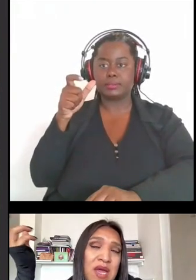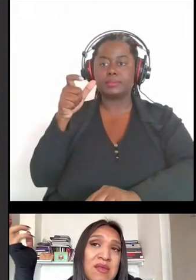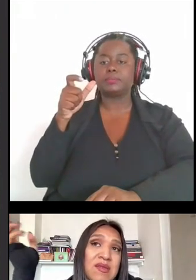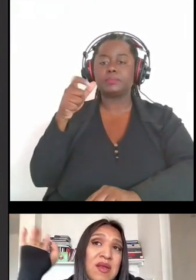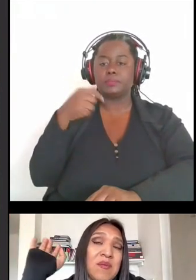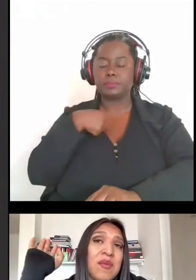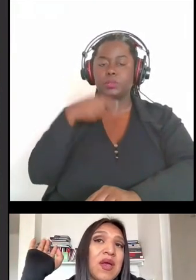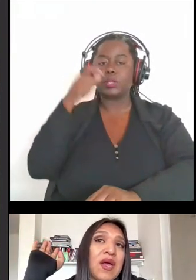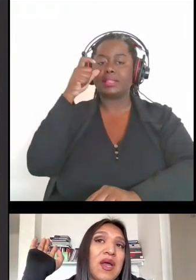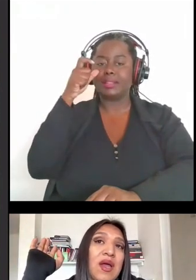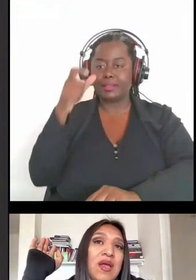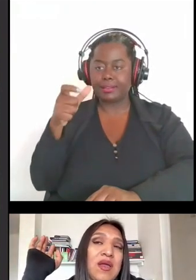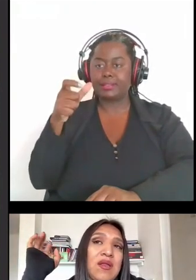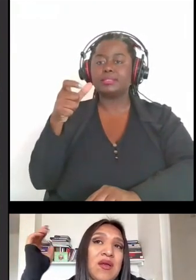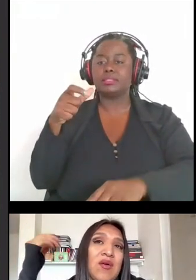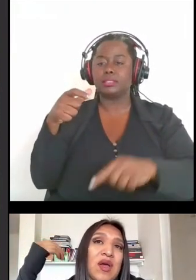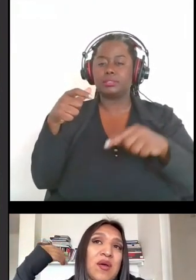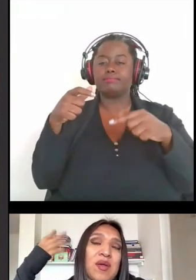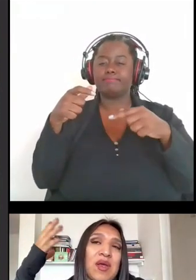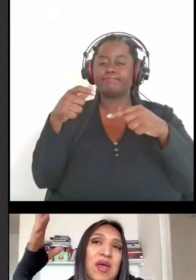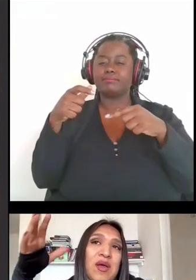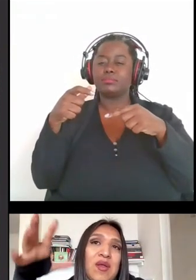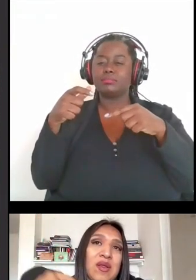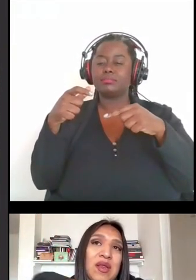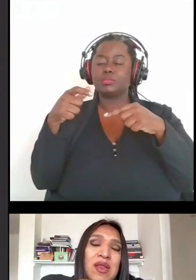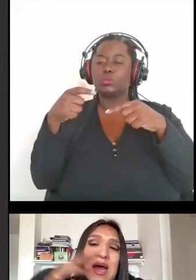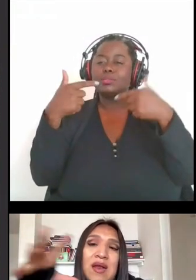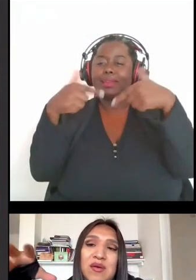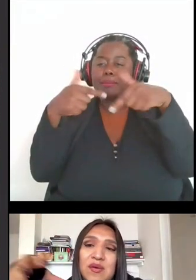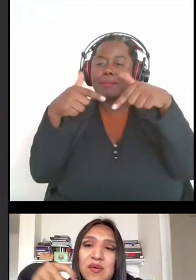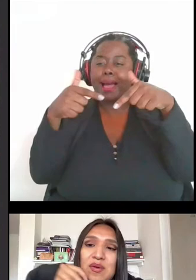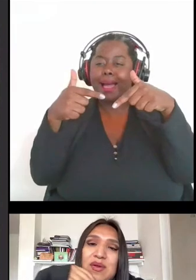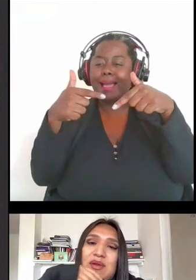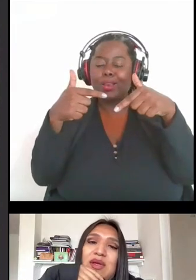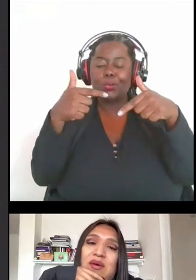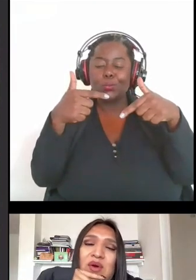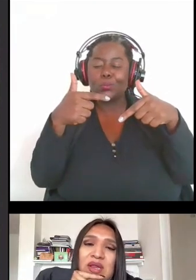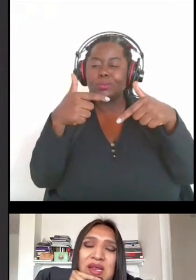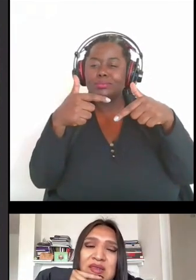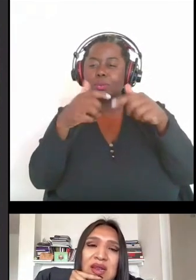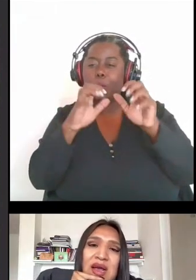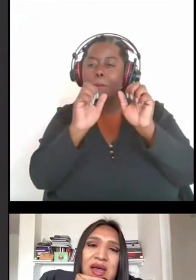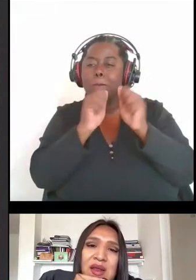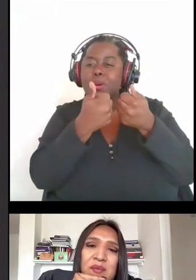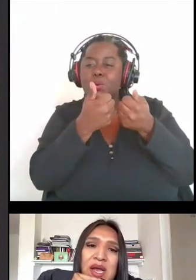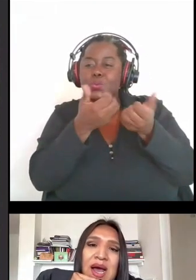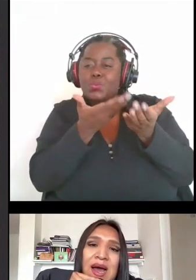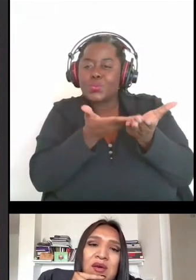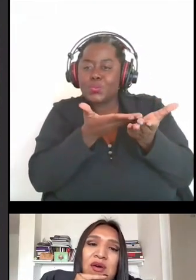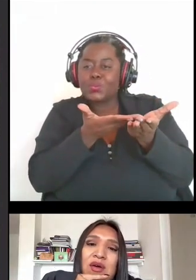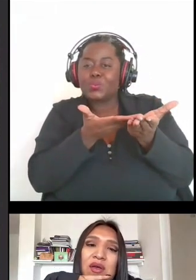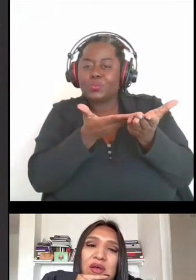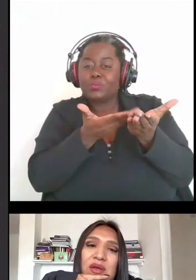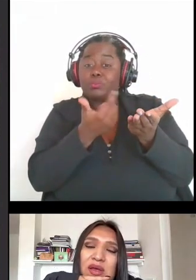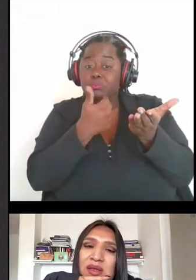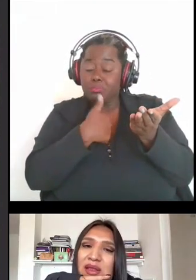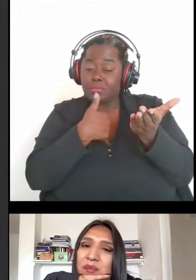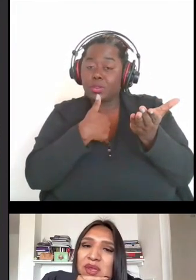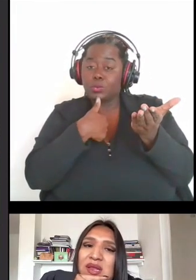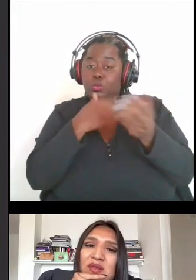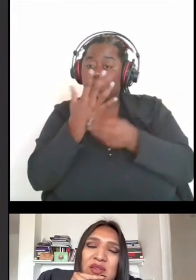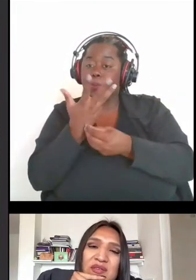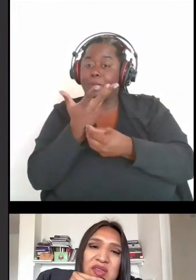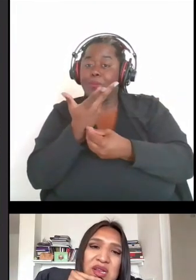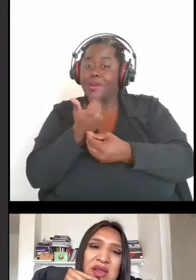very much interested in how and the different ways of working with bread I am a mainstream